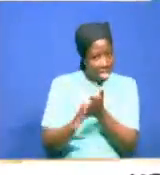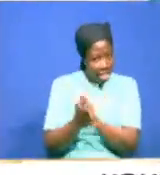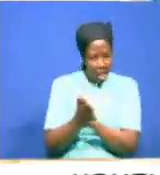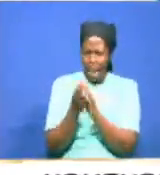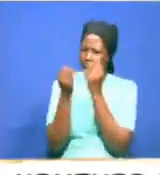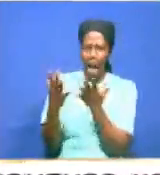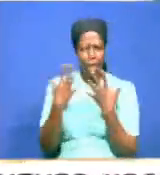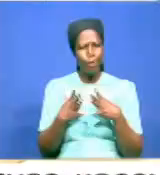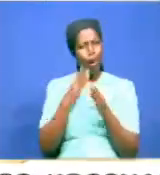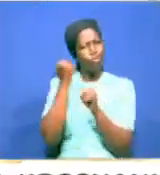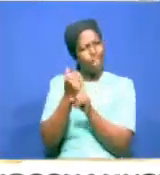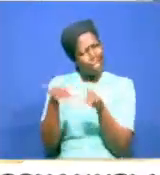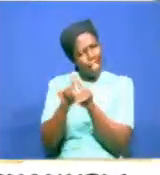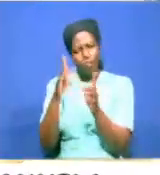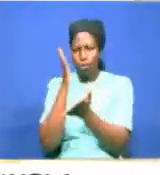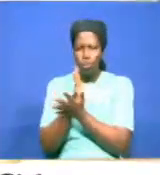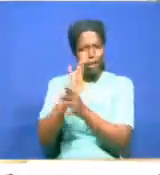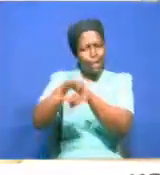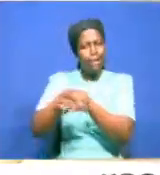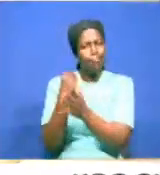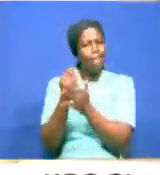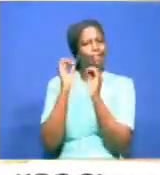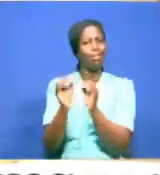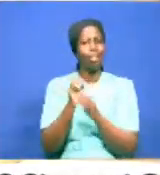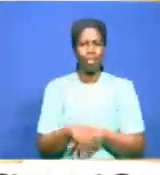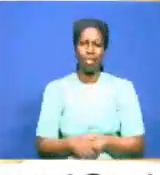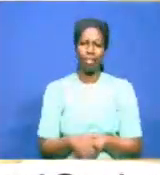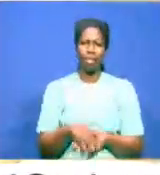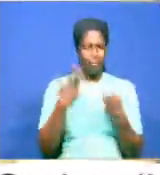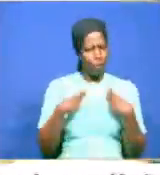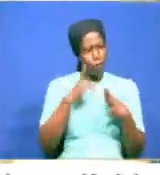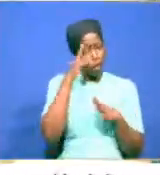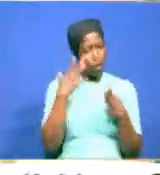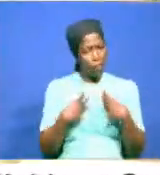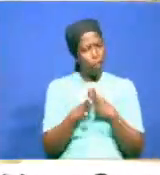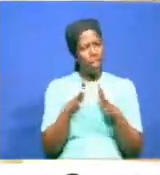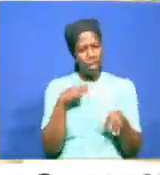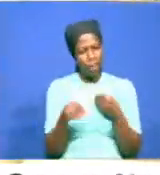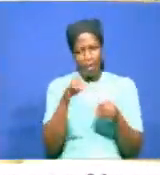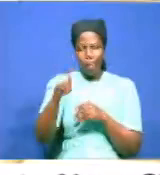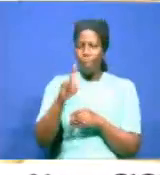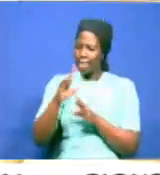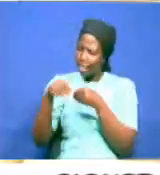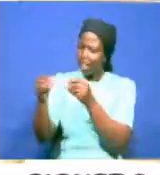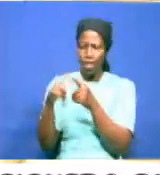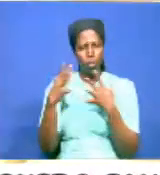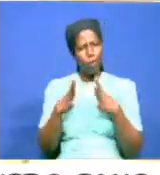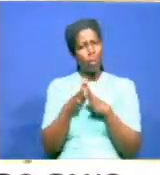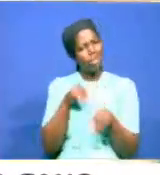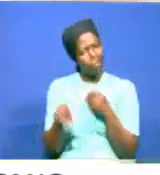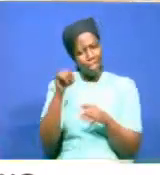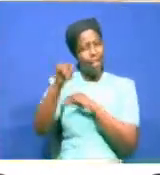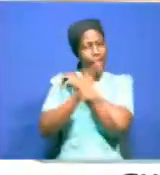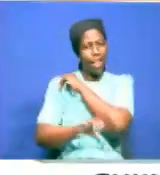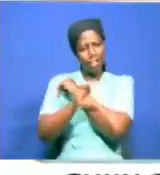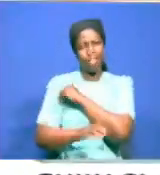with disabilities should go to the deserving PWDs in this country, because we cannot leave them behind. Indeed. And